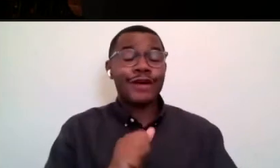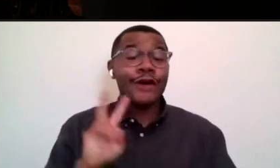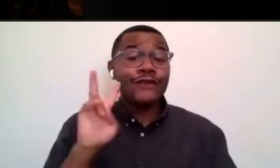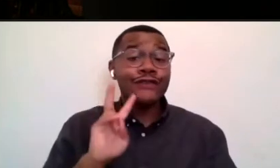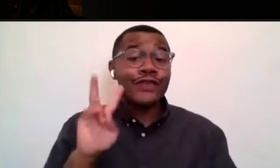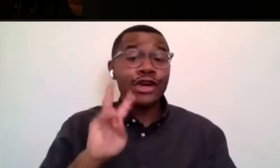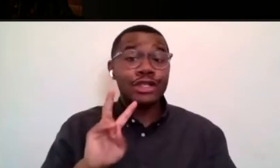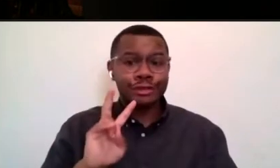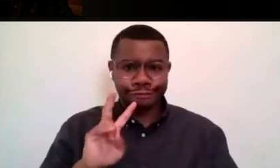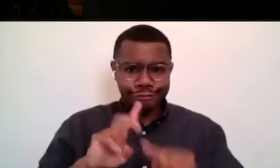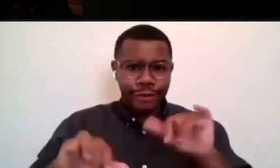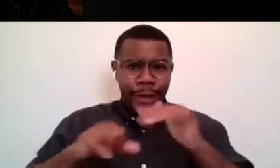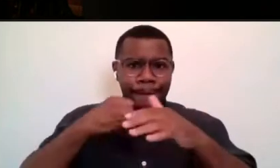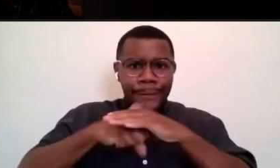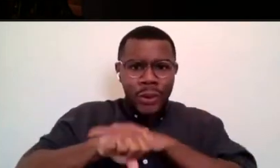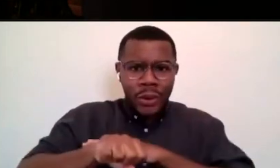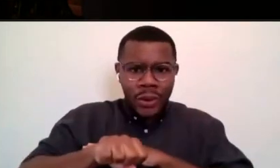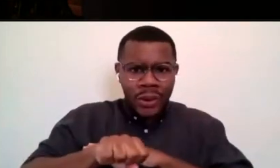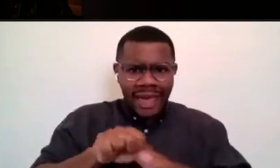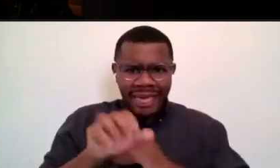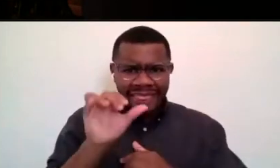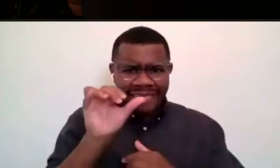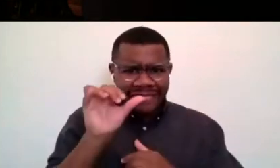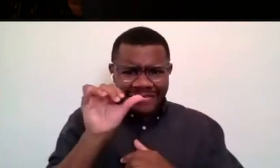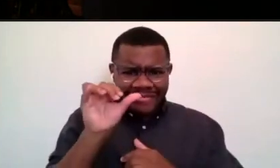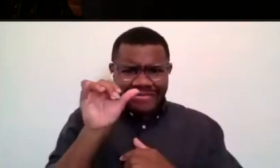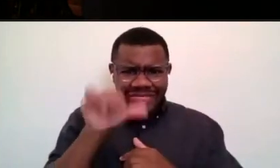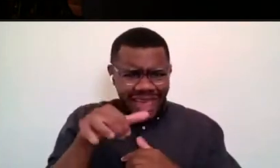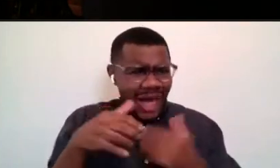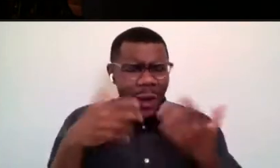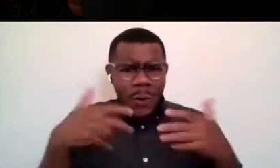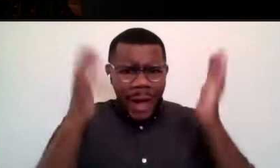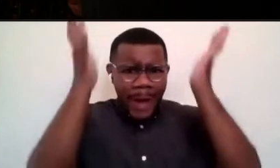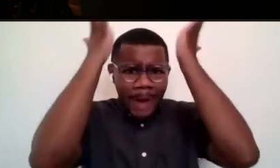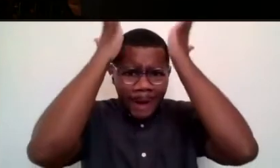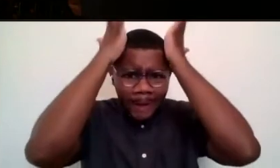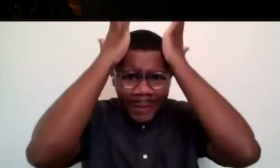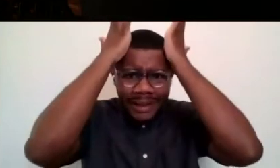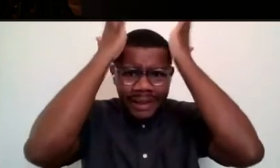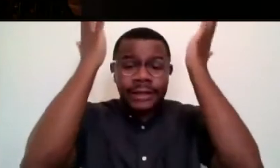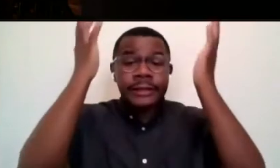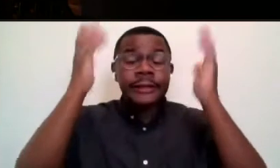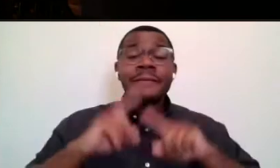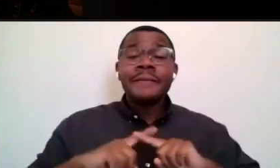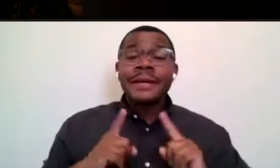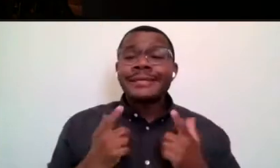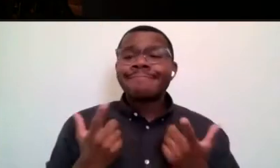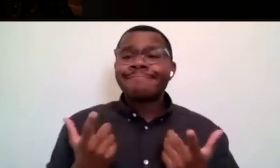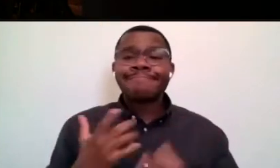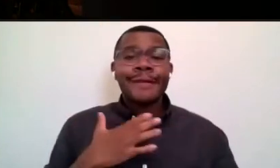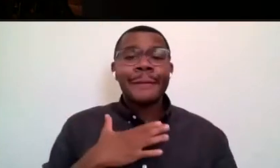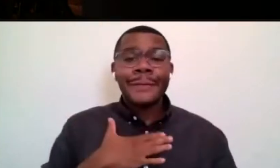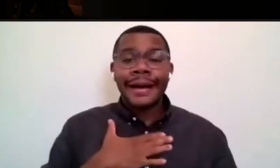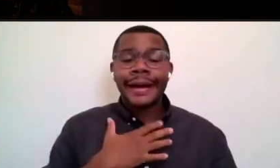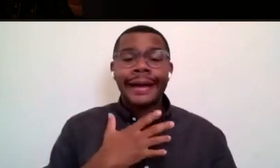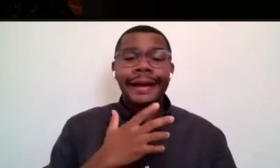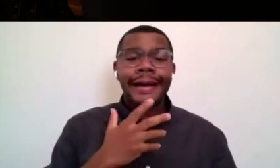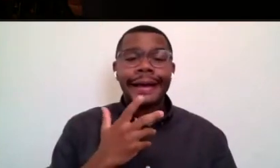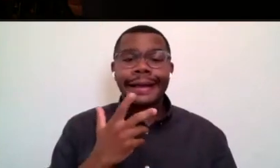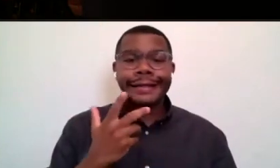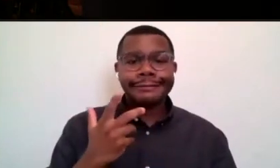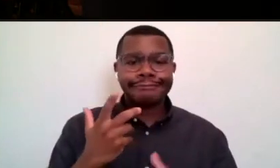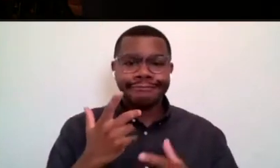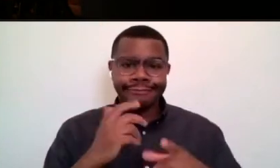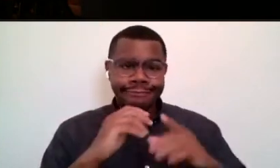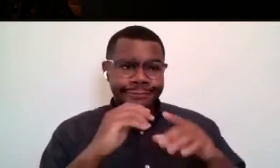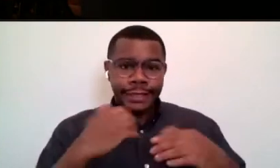Yeah. What was that like? You know? I know, right? Yeah. But then I teach my female inmates about, you